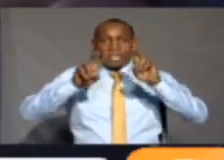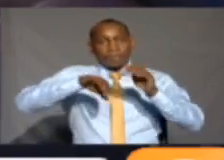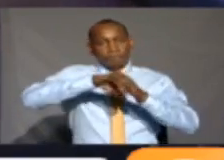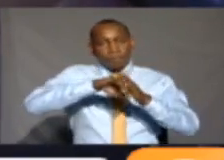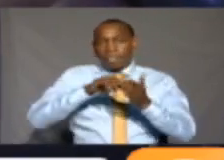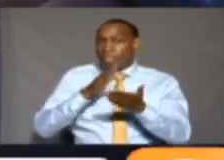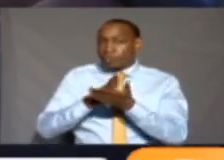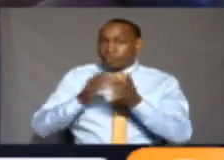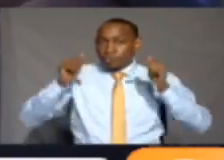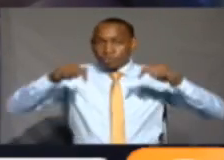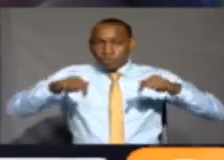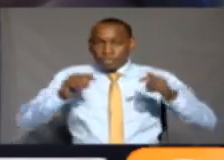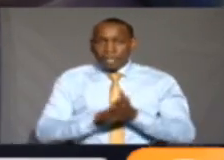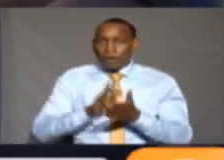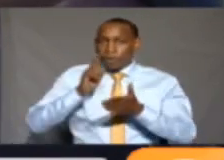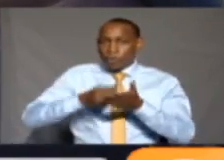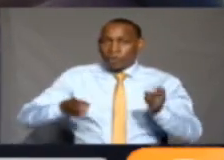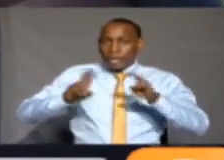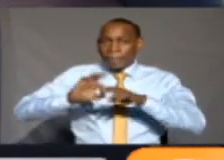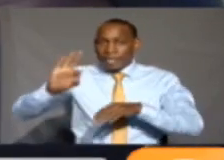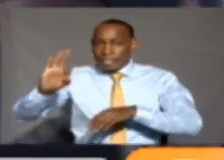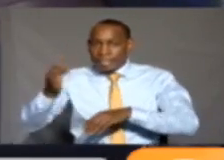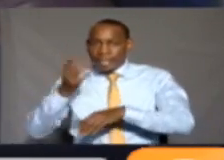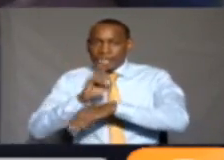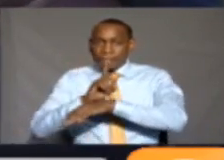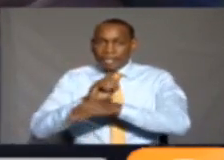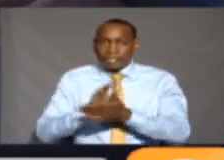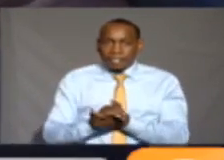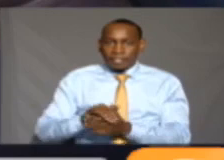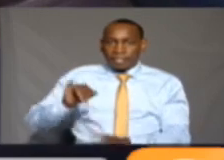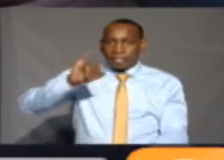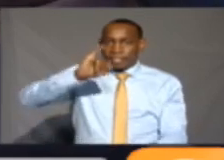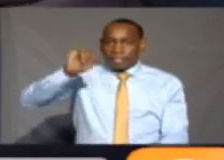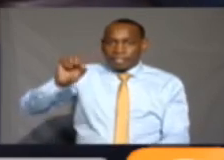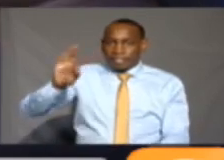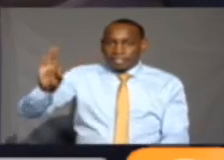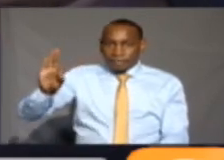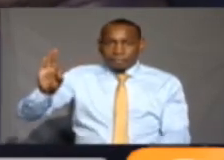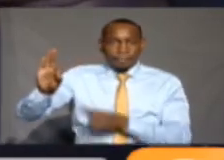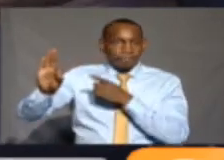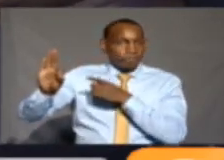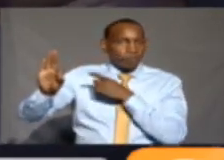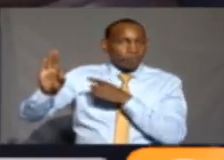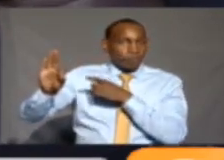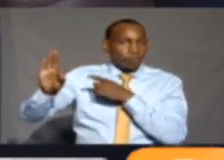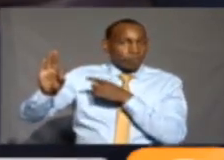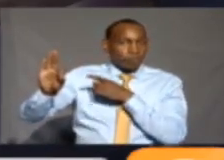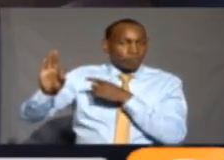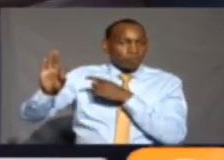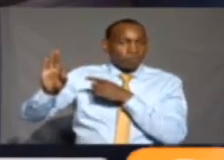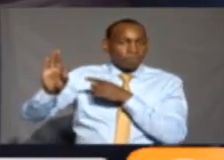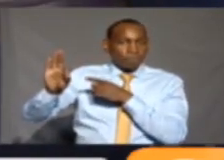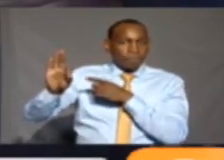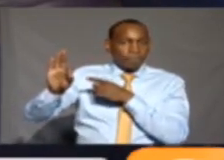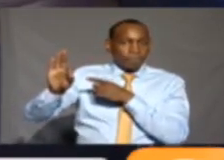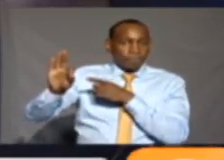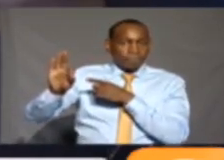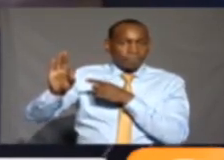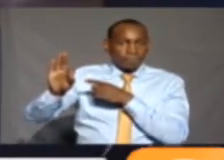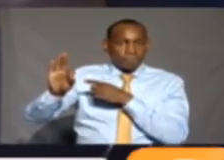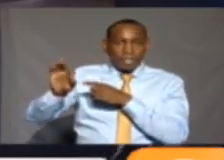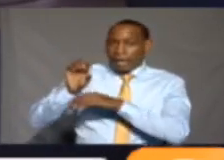thing for sure, today, what has happened in the third minute, Jeff Koinange, who has been, I've actually been his